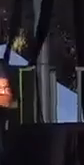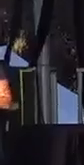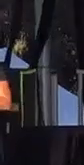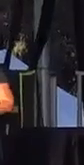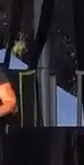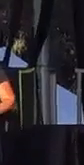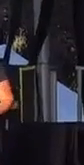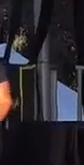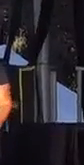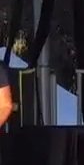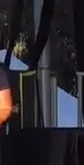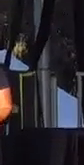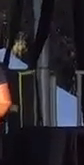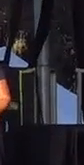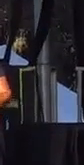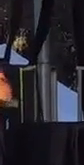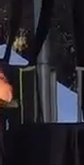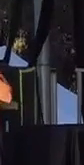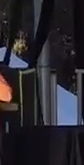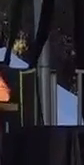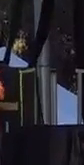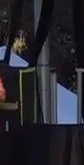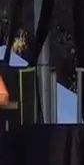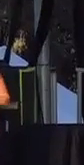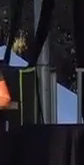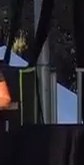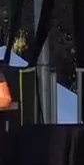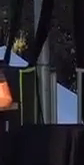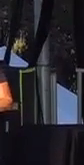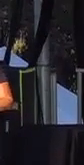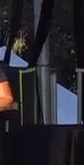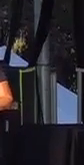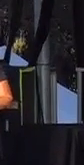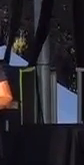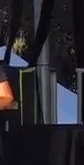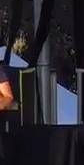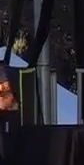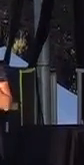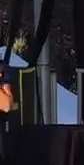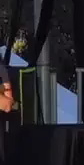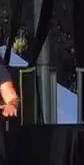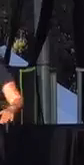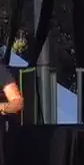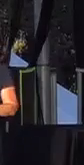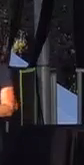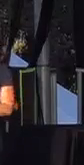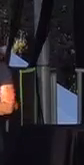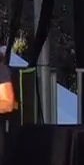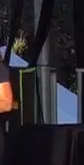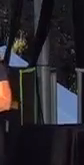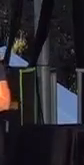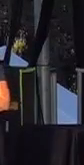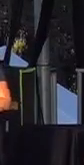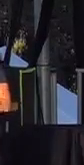Happy Pride. I'll see you at the parade. And I can't resist. Go Army, be Navy.